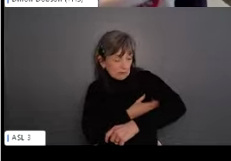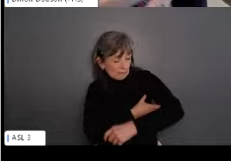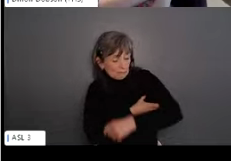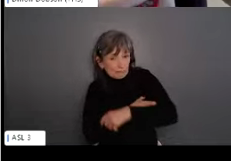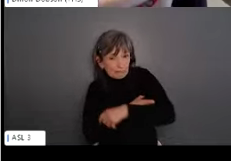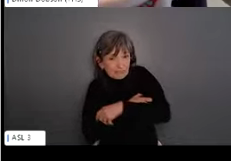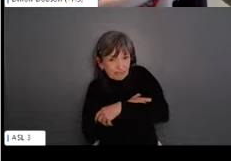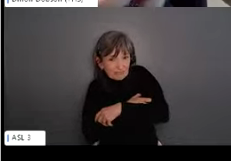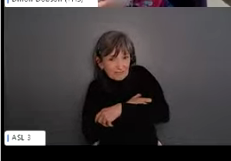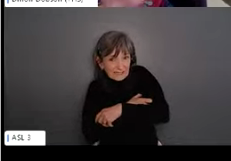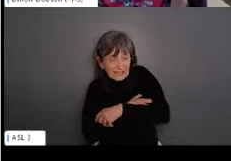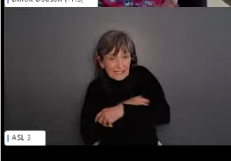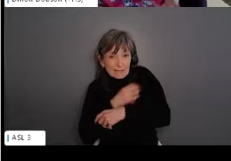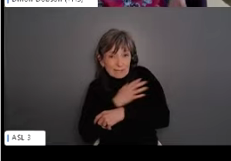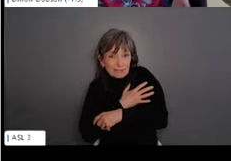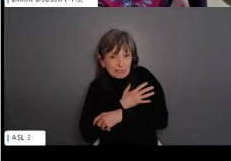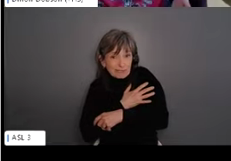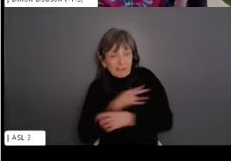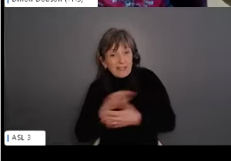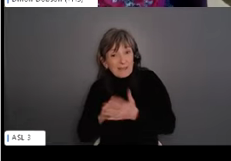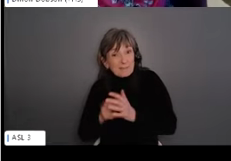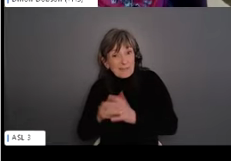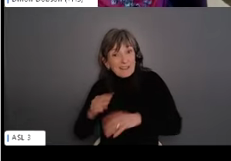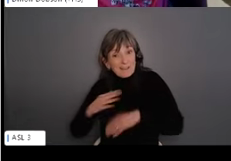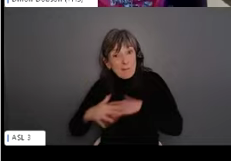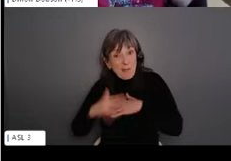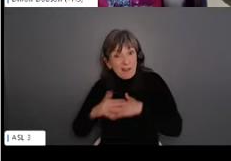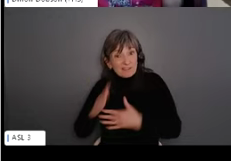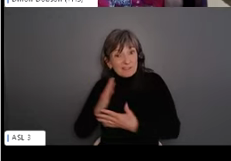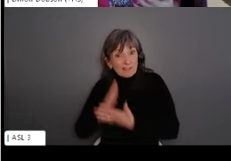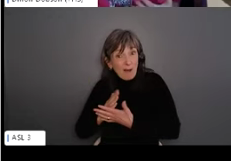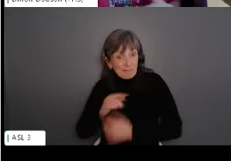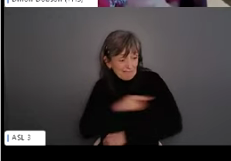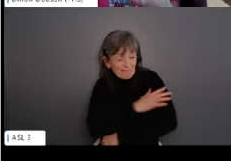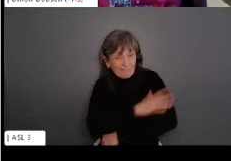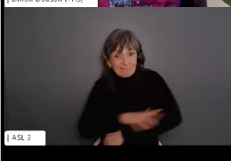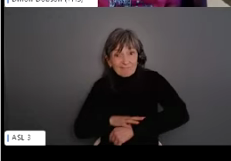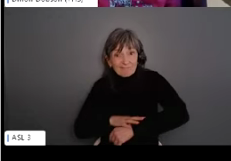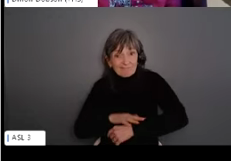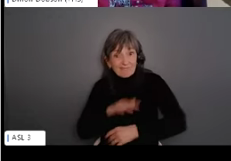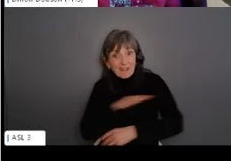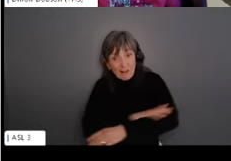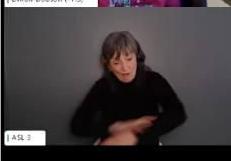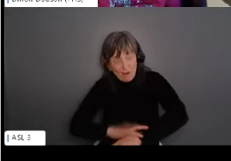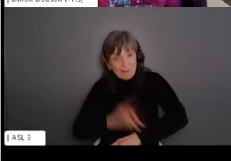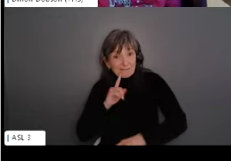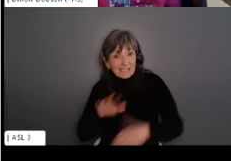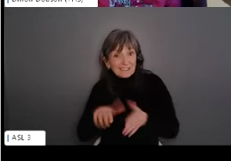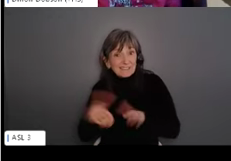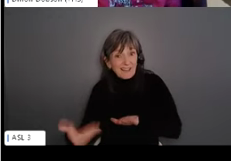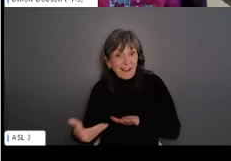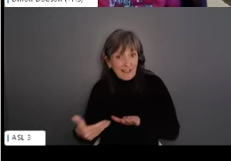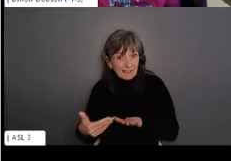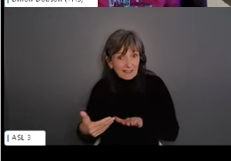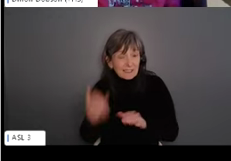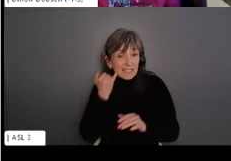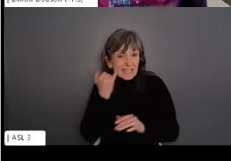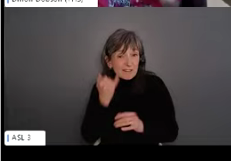then you're having appendages that are actually dying and becomes deceased. So it is a very, very important